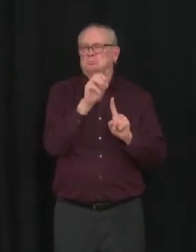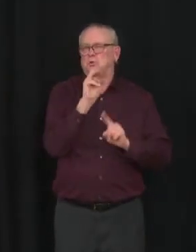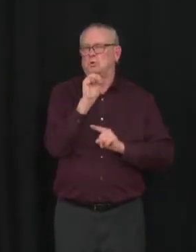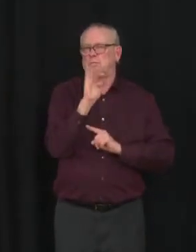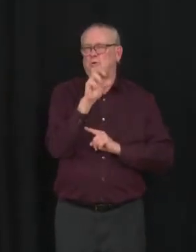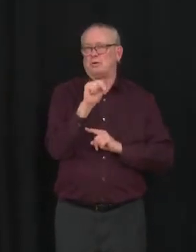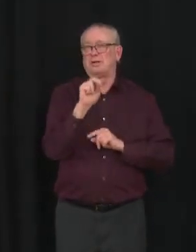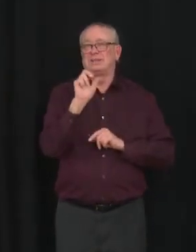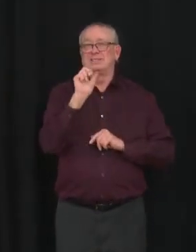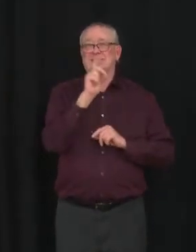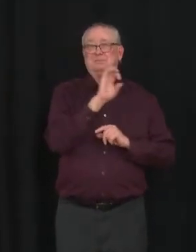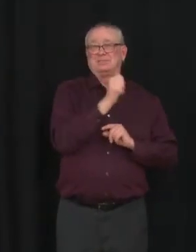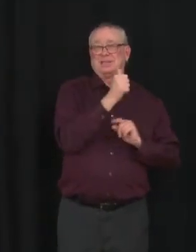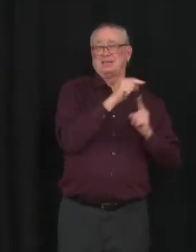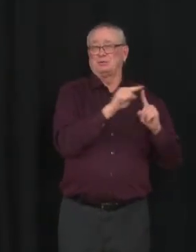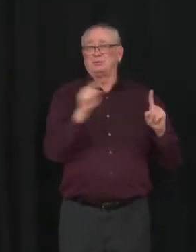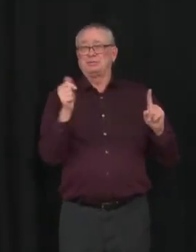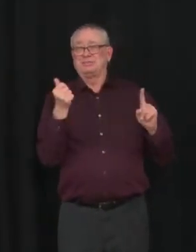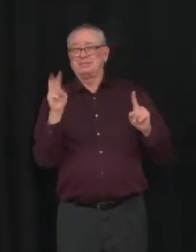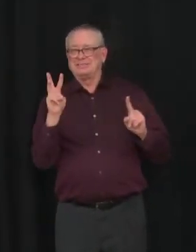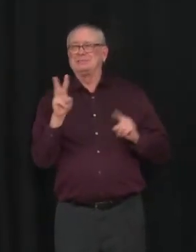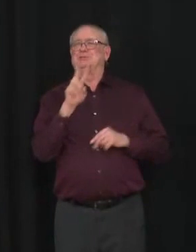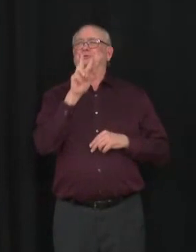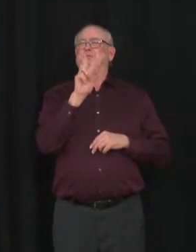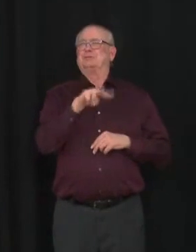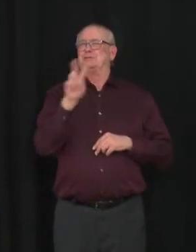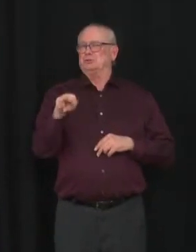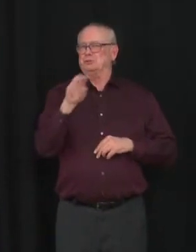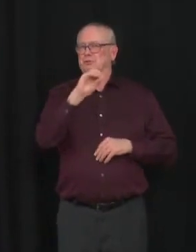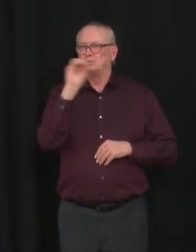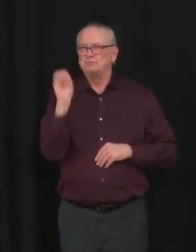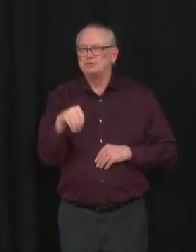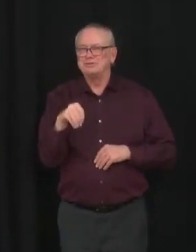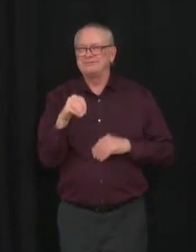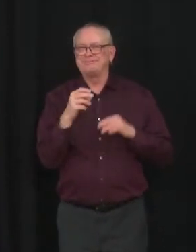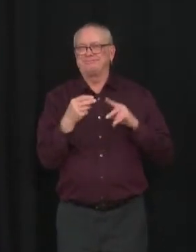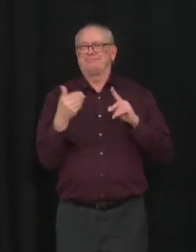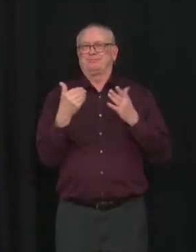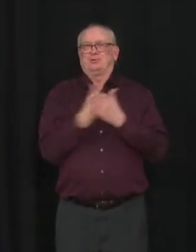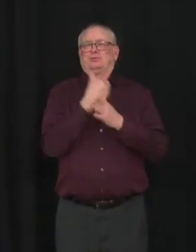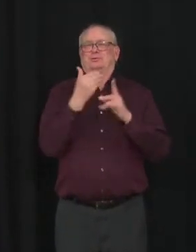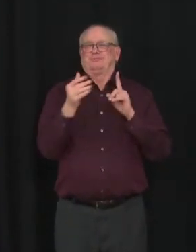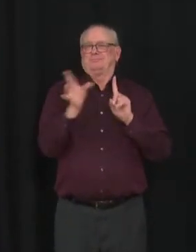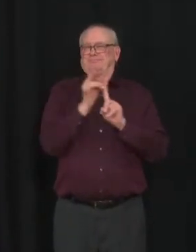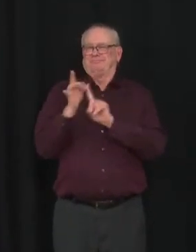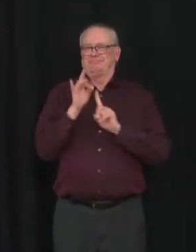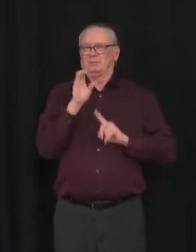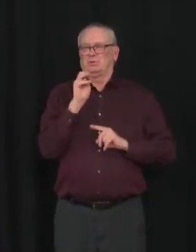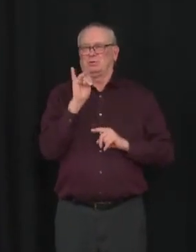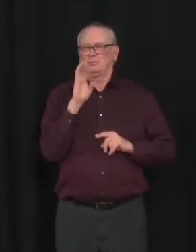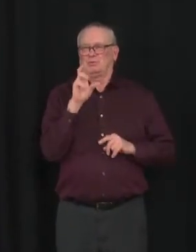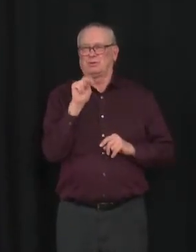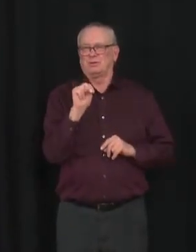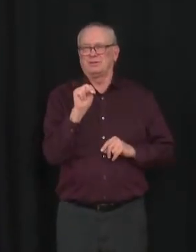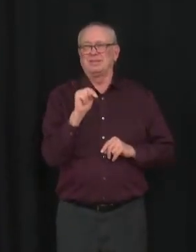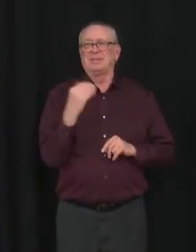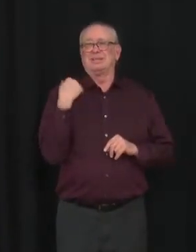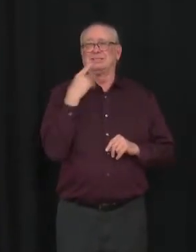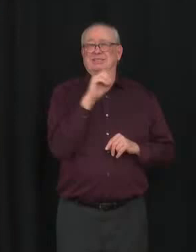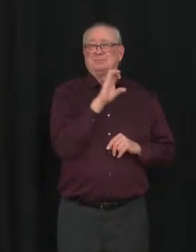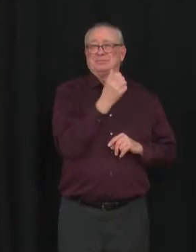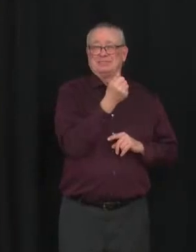December, about 22% of all new cases in Alberta were Omicron. And between December 16th and